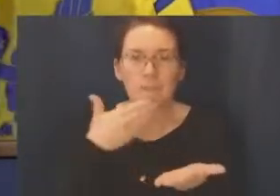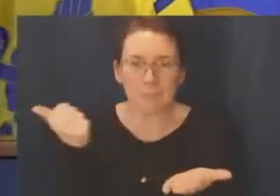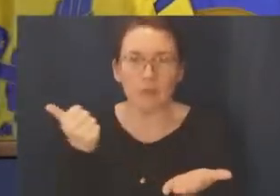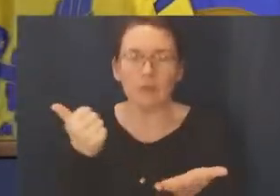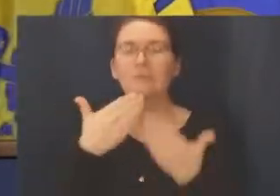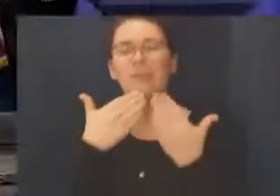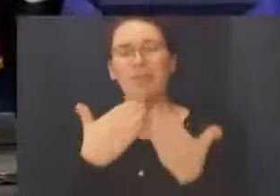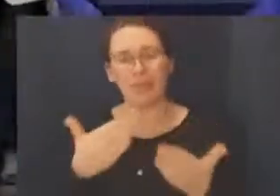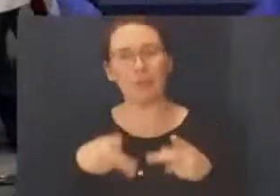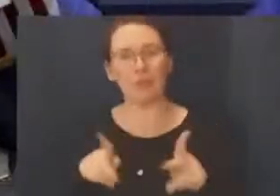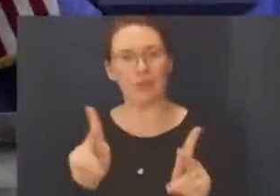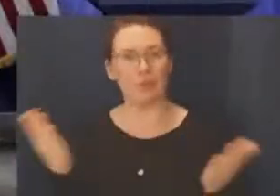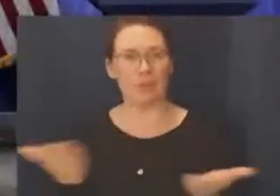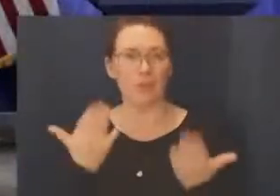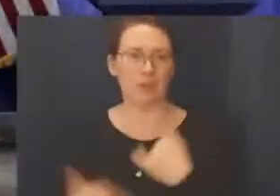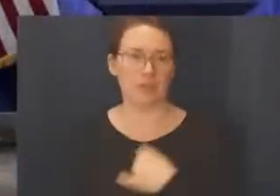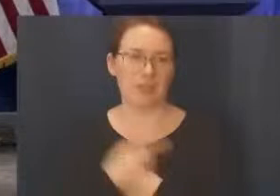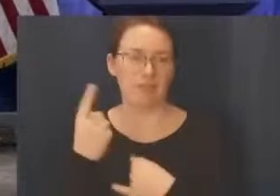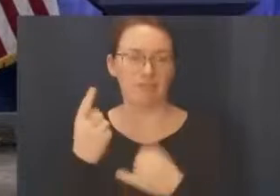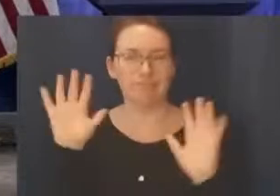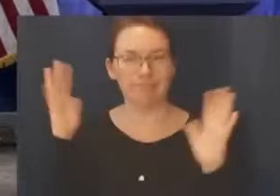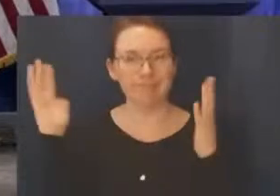today.